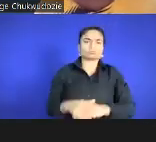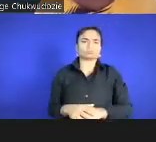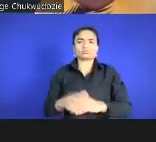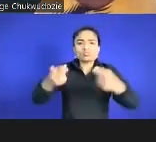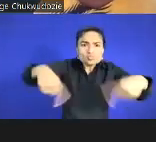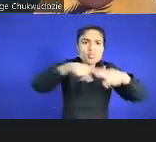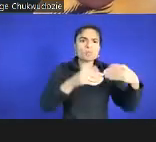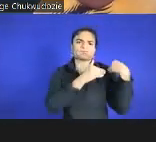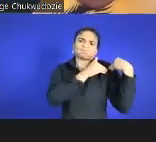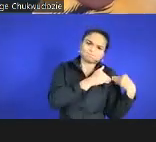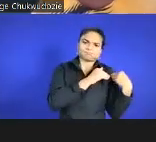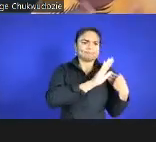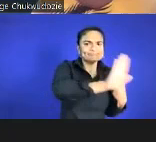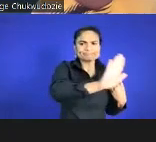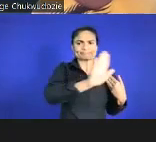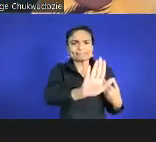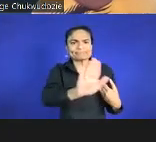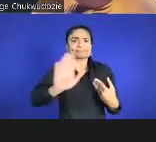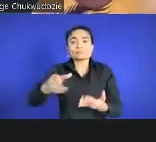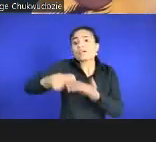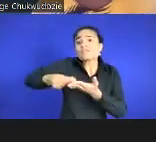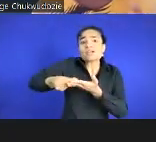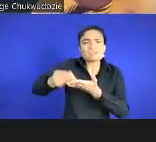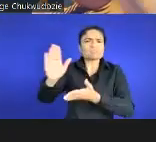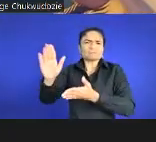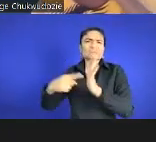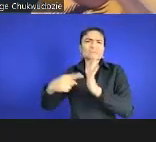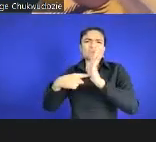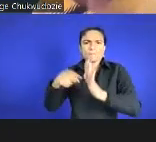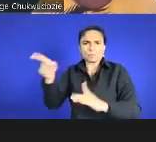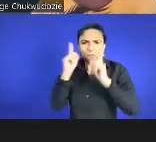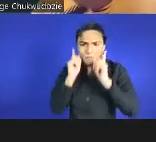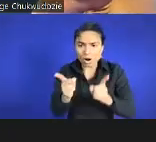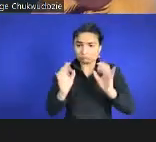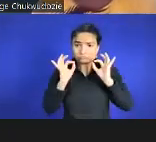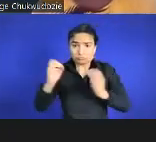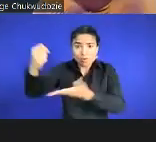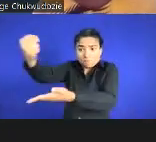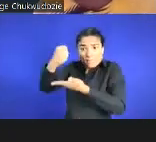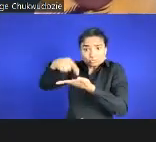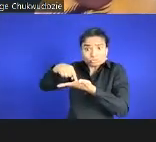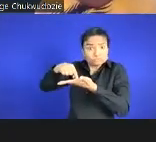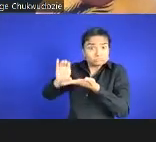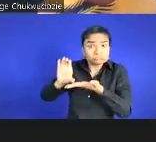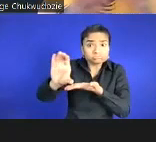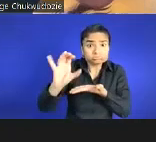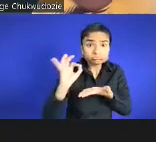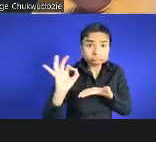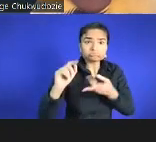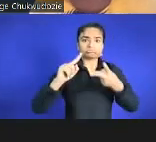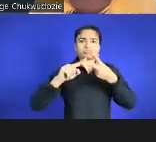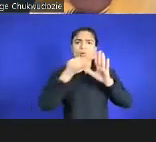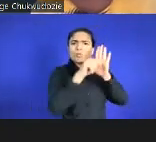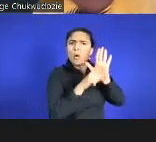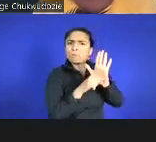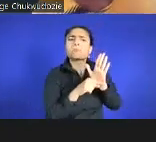funds, and also know that there might be reports around finance and fraud. So everybody needs